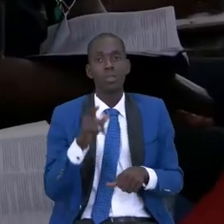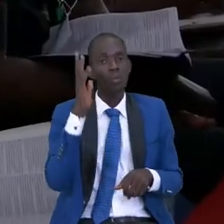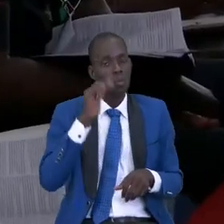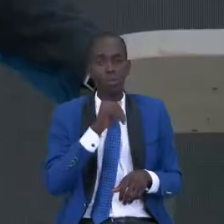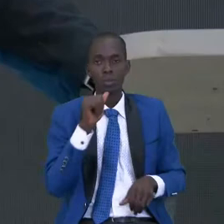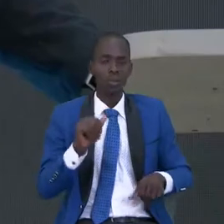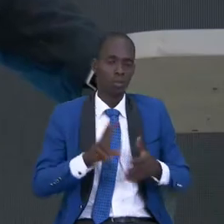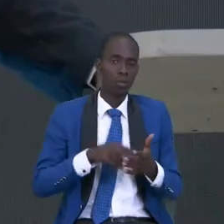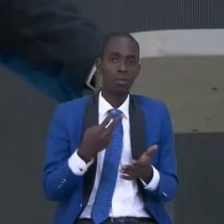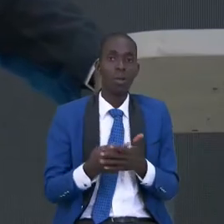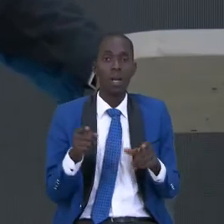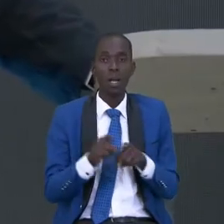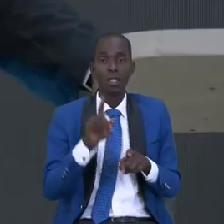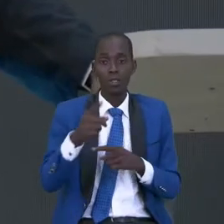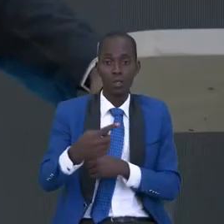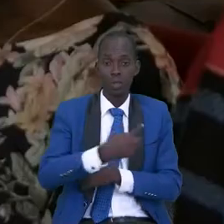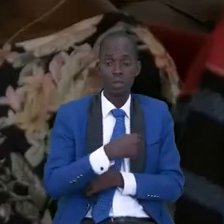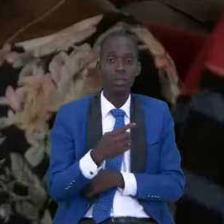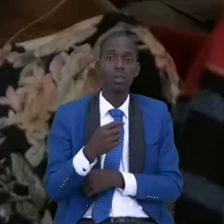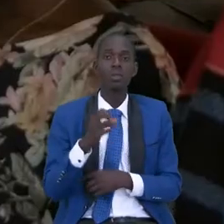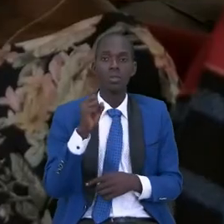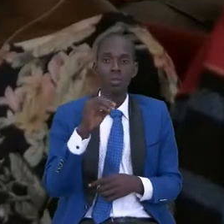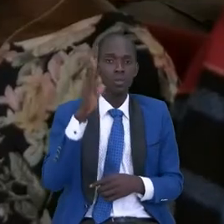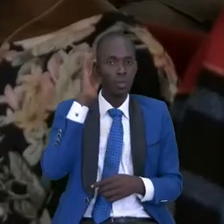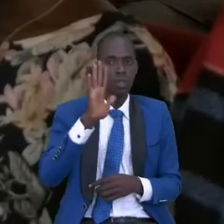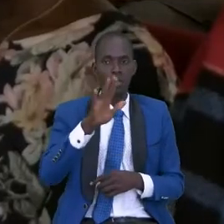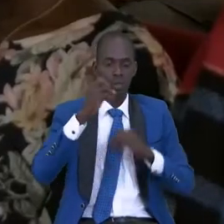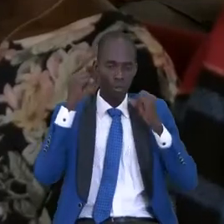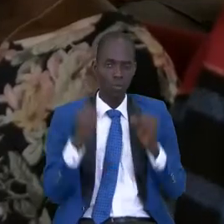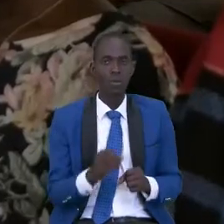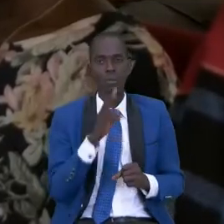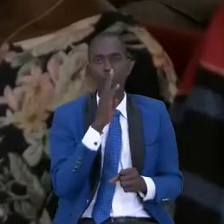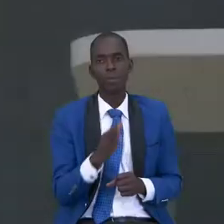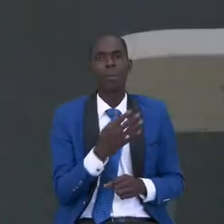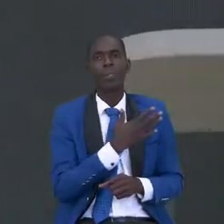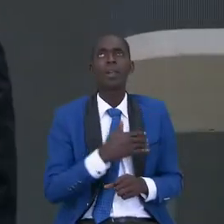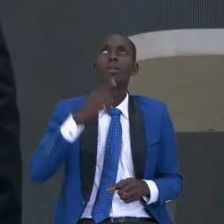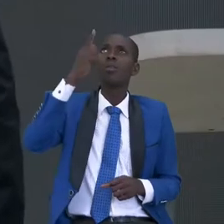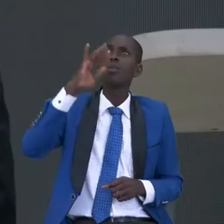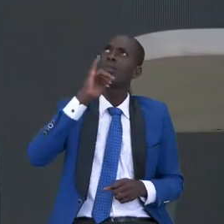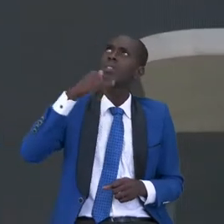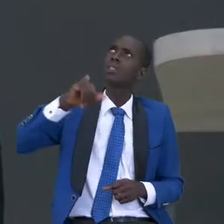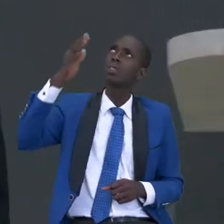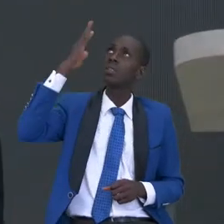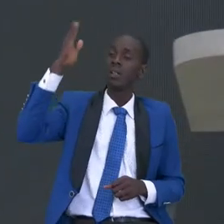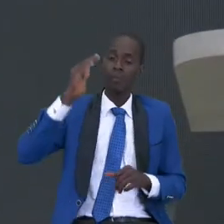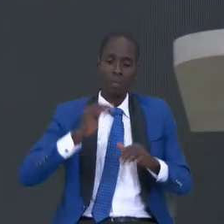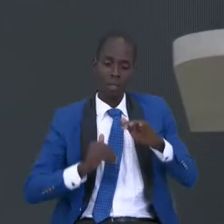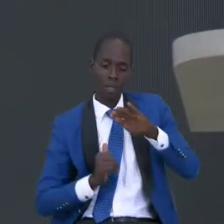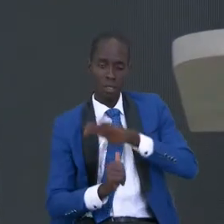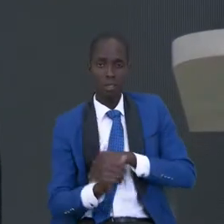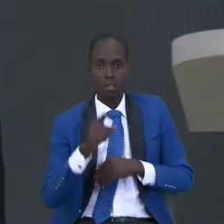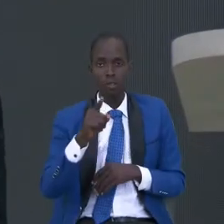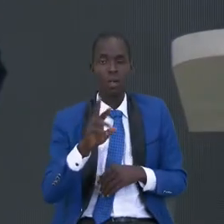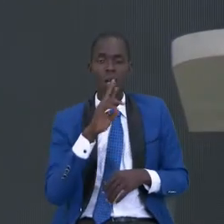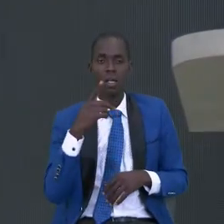your day, so shall your strength be. And that, if God is still there. Underneath you are the